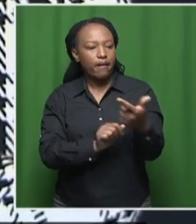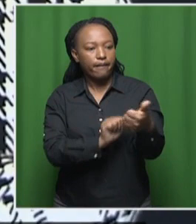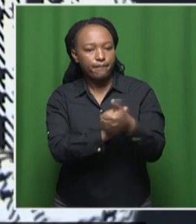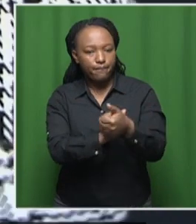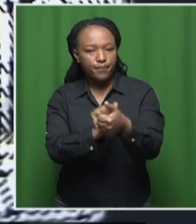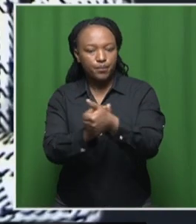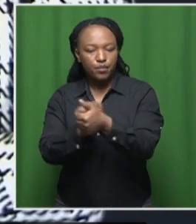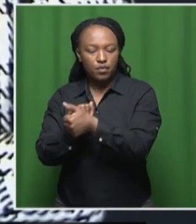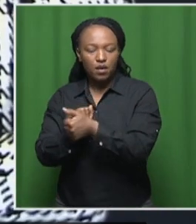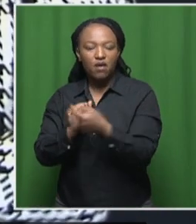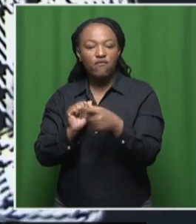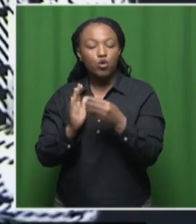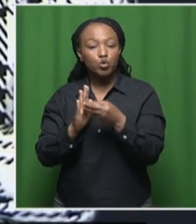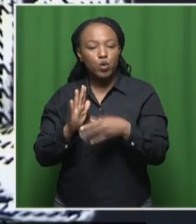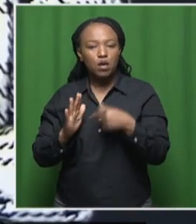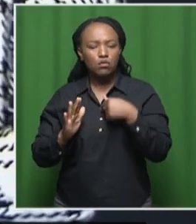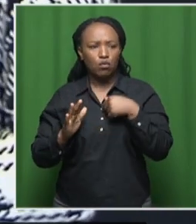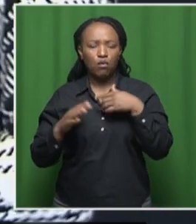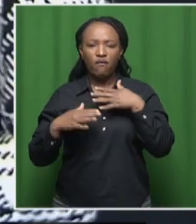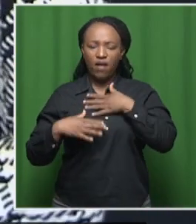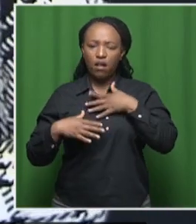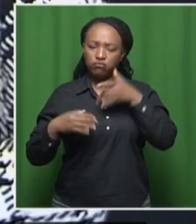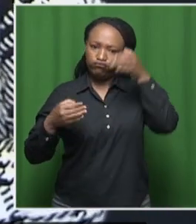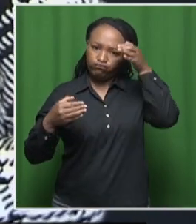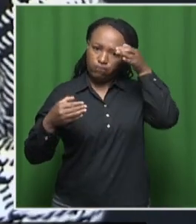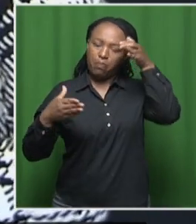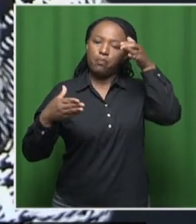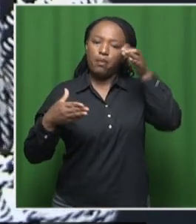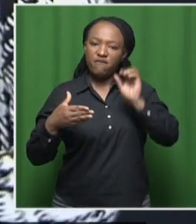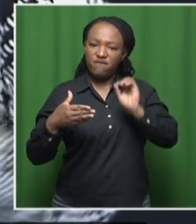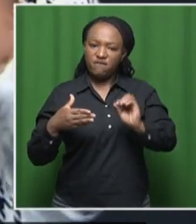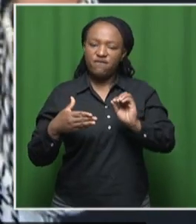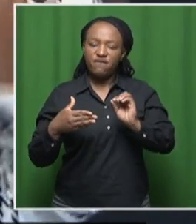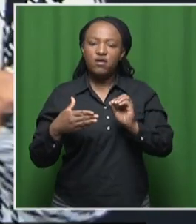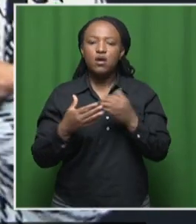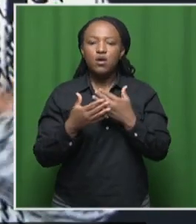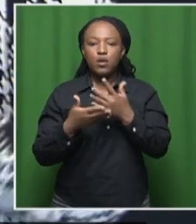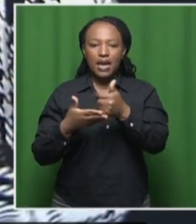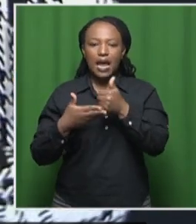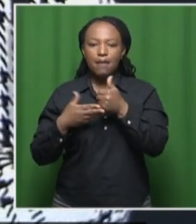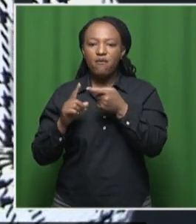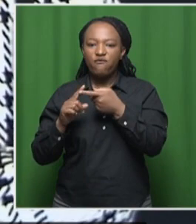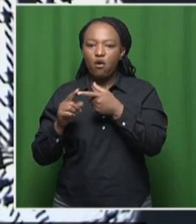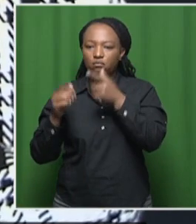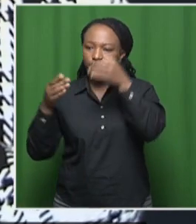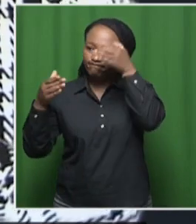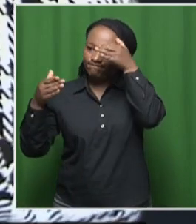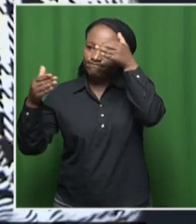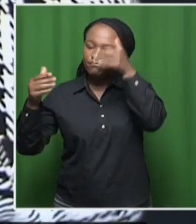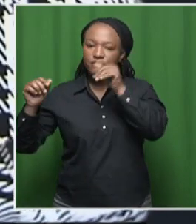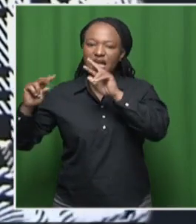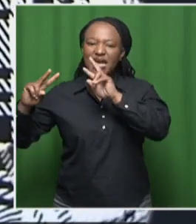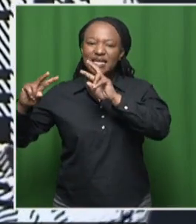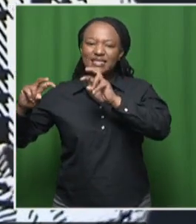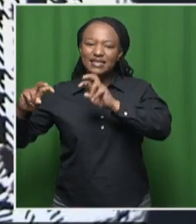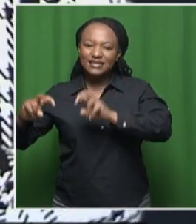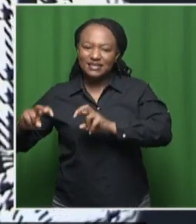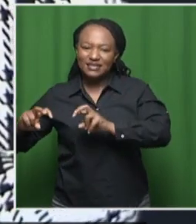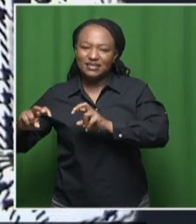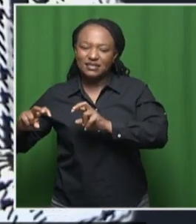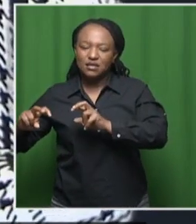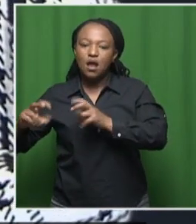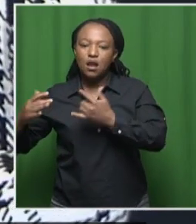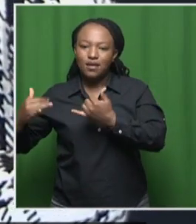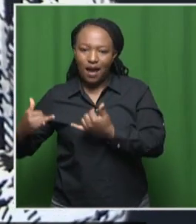a student. It also sets you up and helps you transition from academia into industry, because being a part